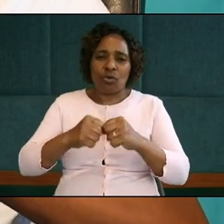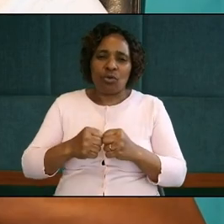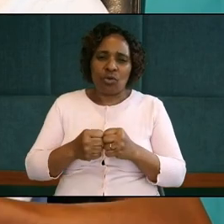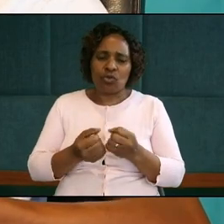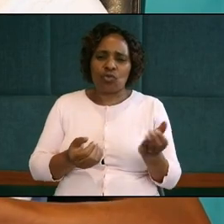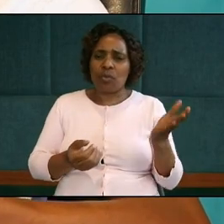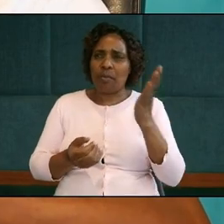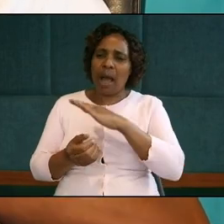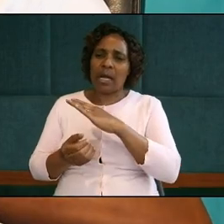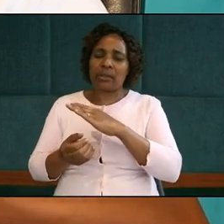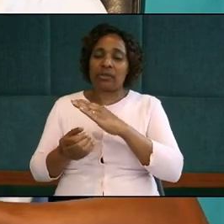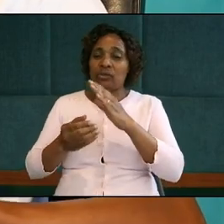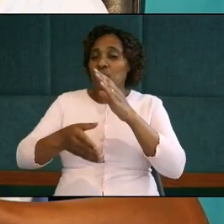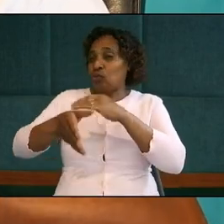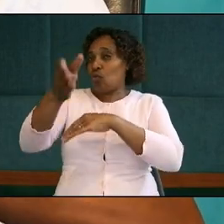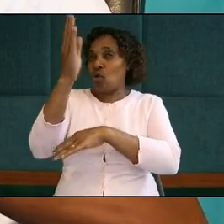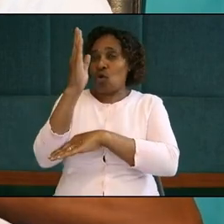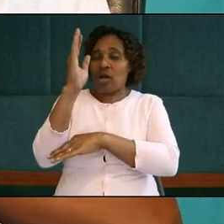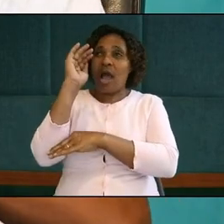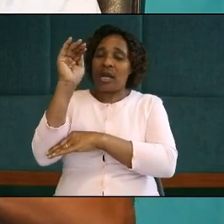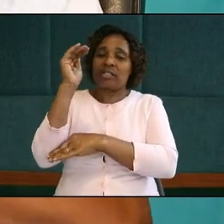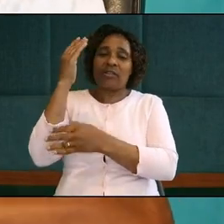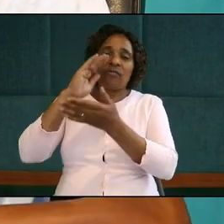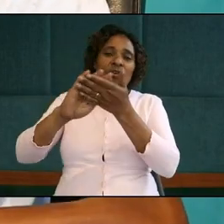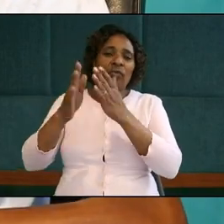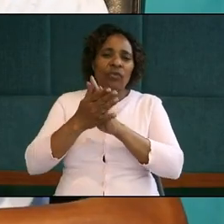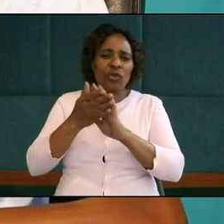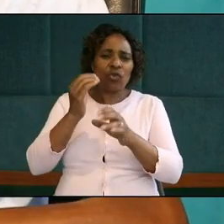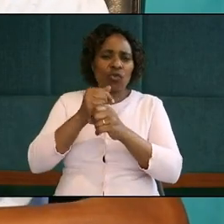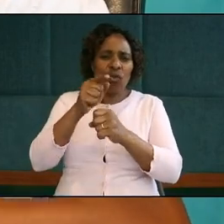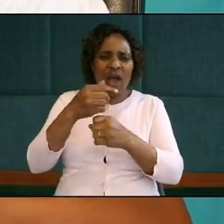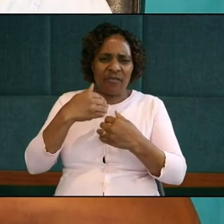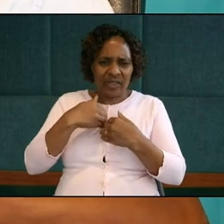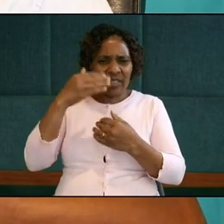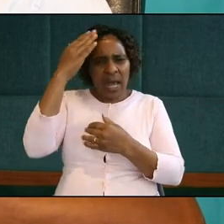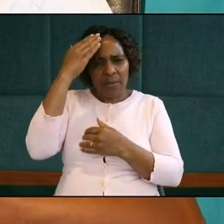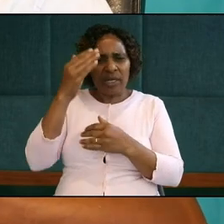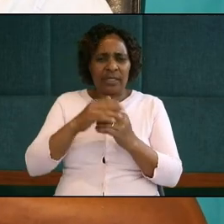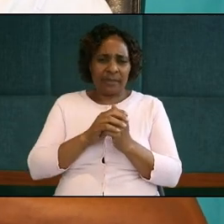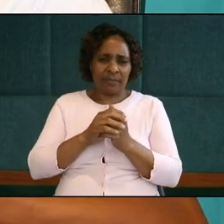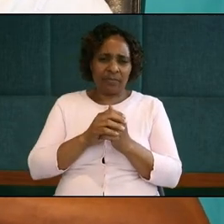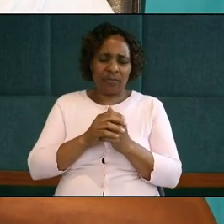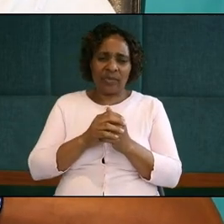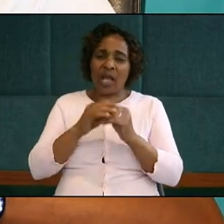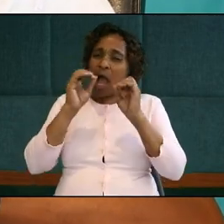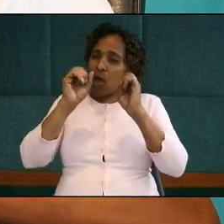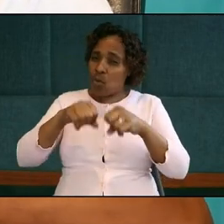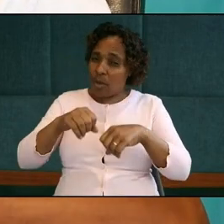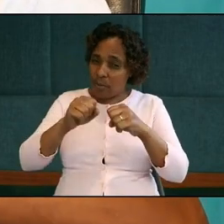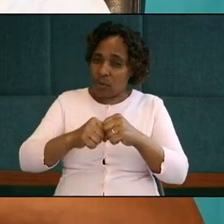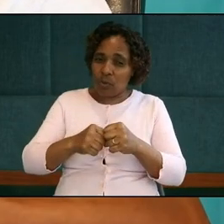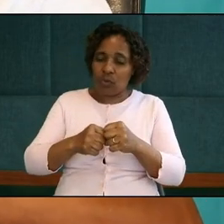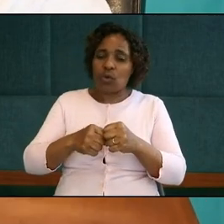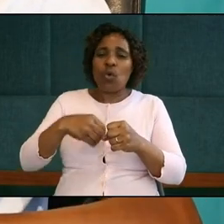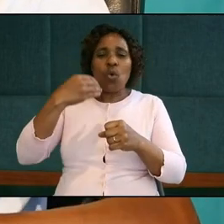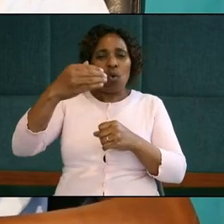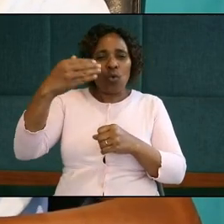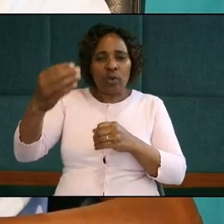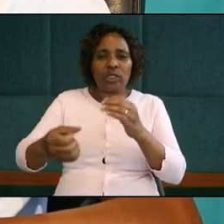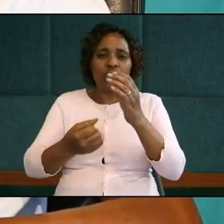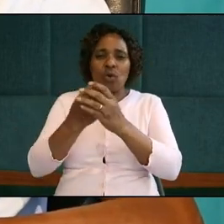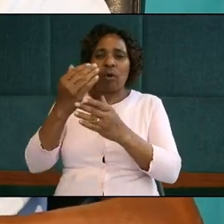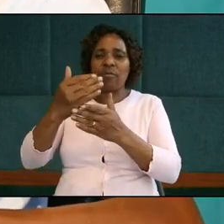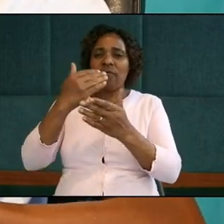be able to return to God and ask him for forgiveness? Do you have that humility? Mm. Are you able to consciously go before